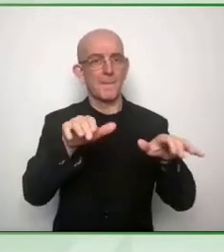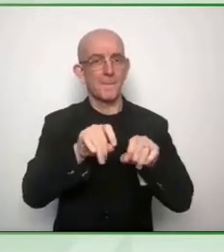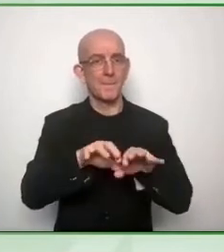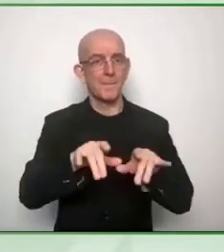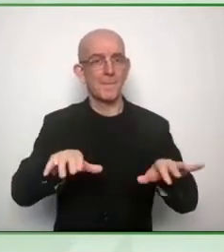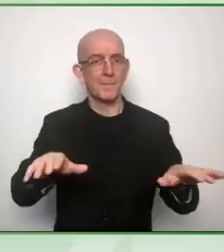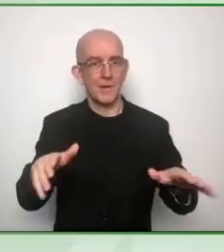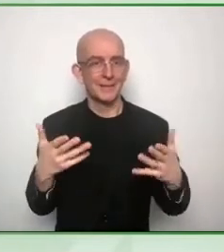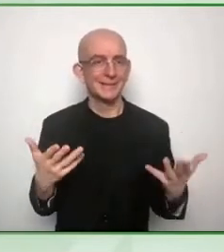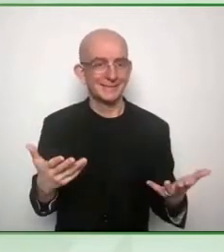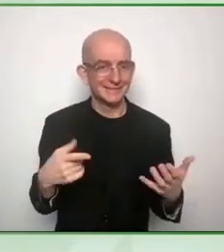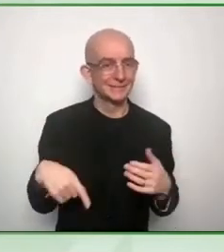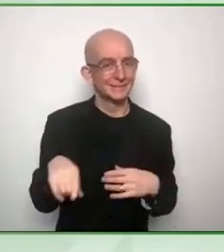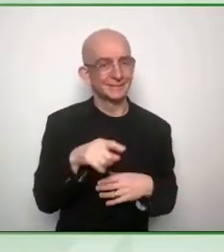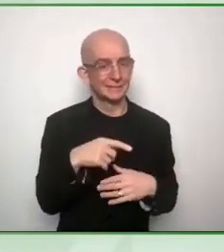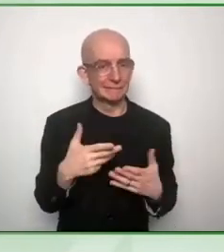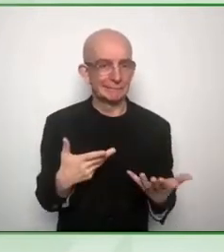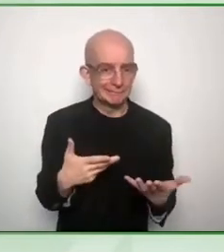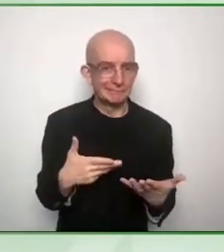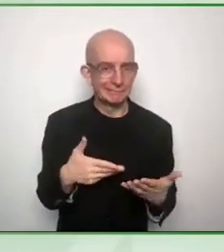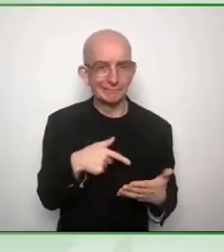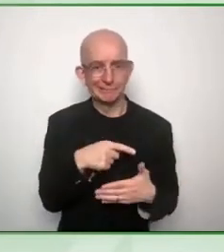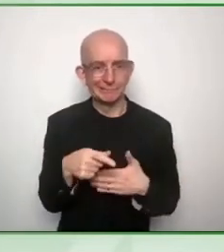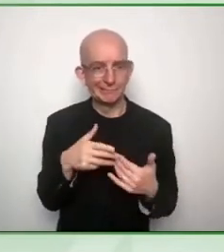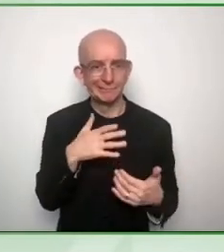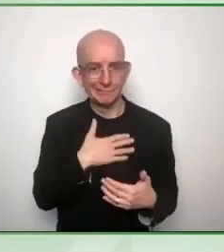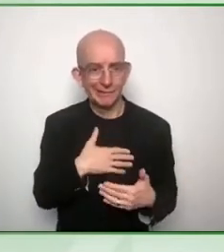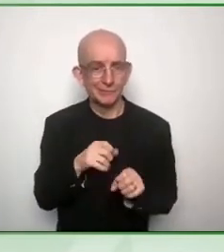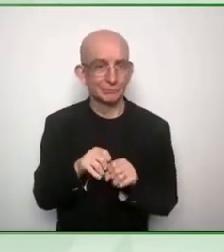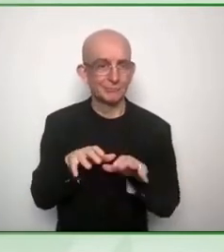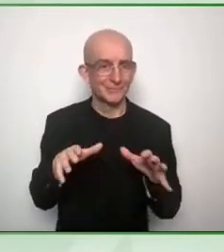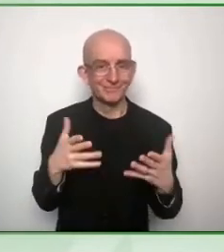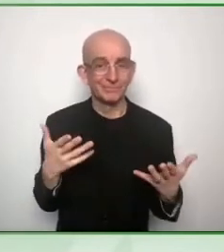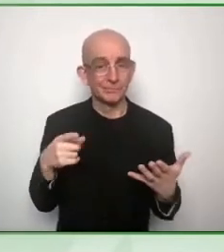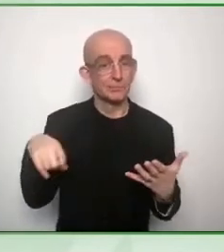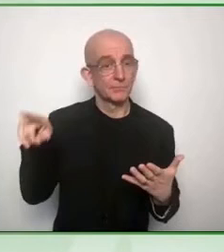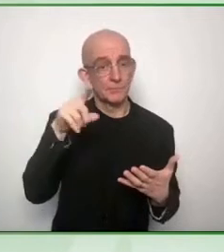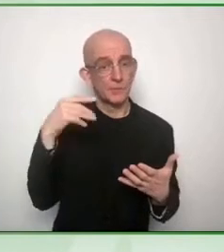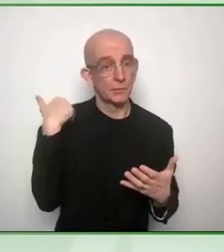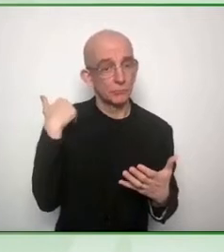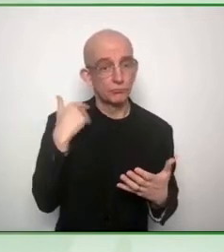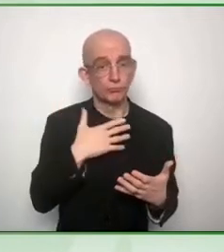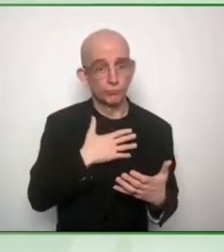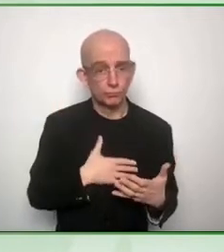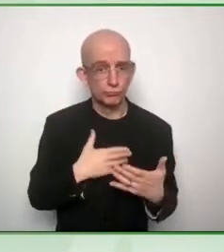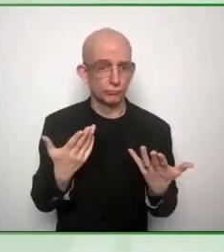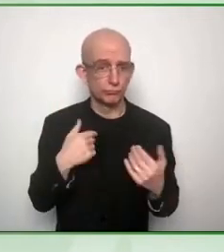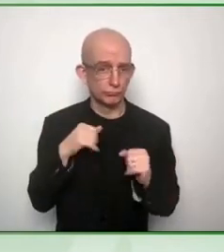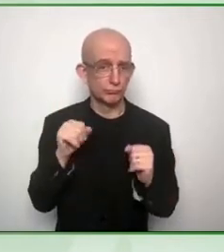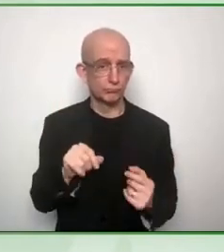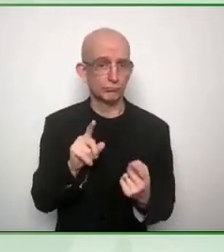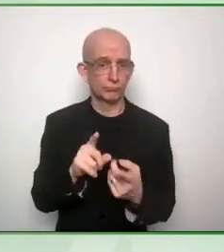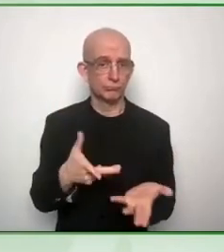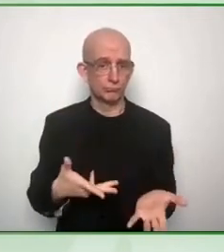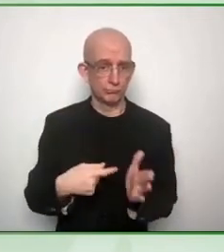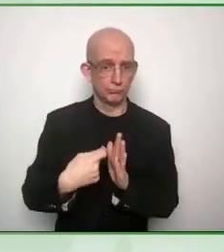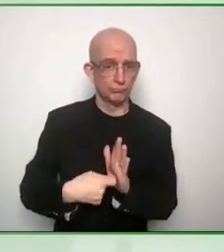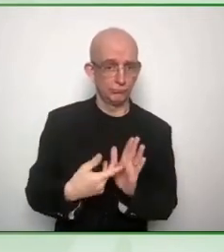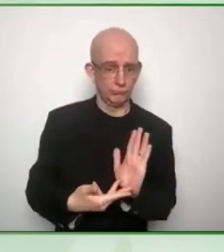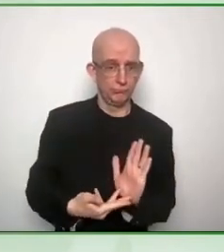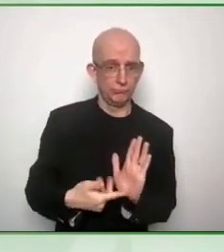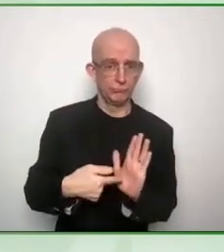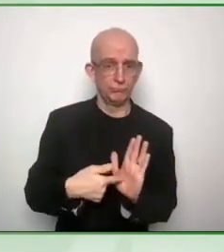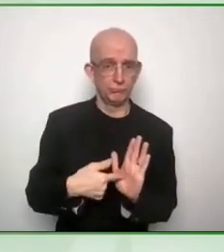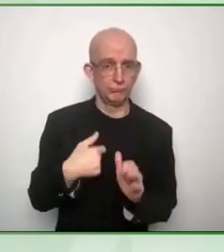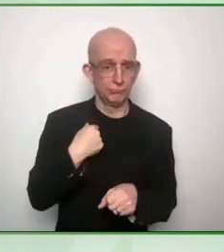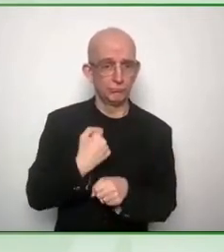that we're currently negotiating, and if that comes off, then that would take up a large chunk of our time, and that would be a great project to then pilot the